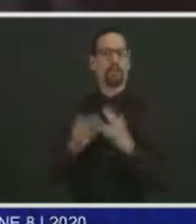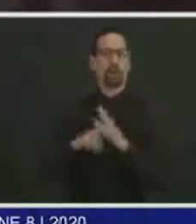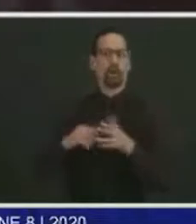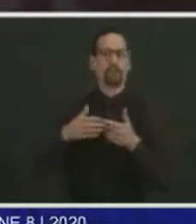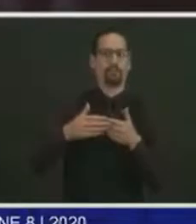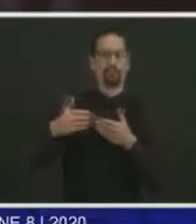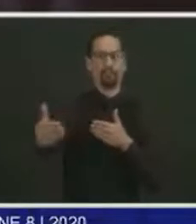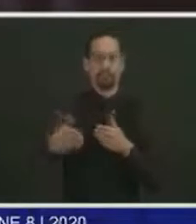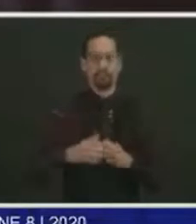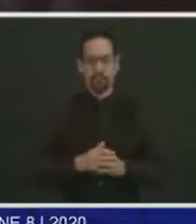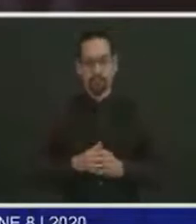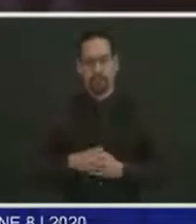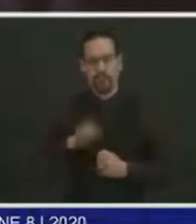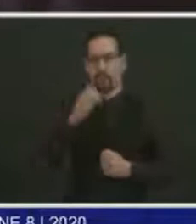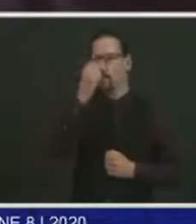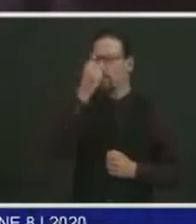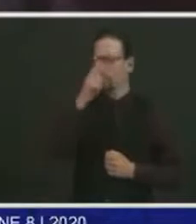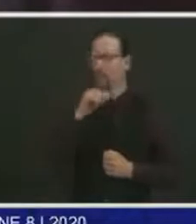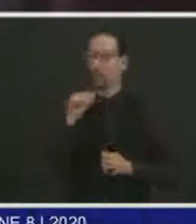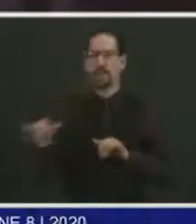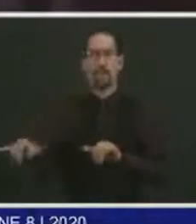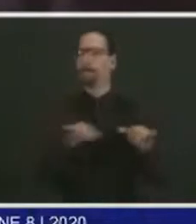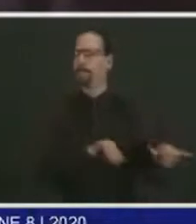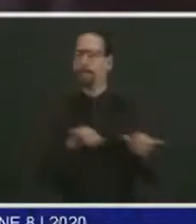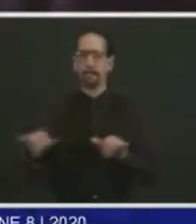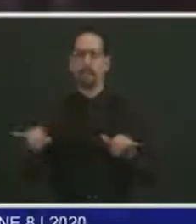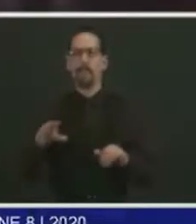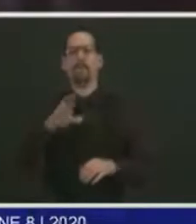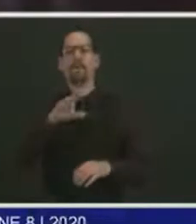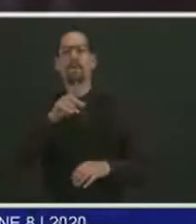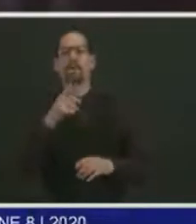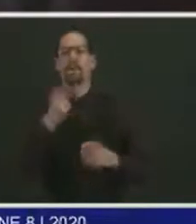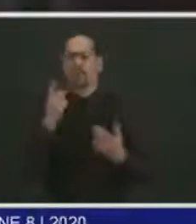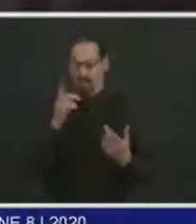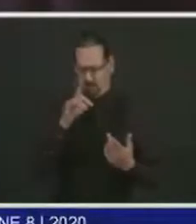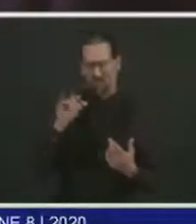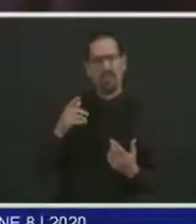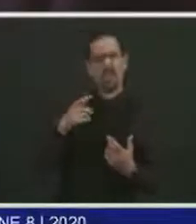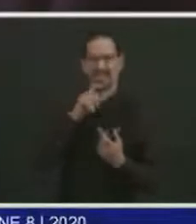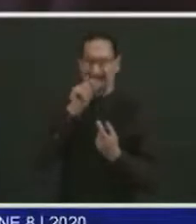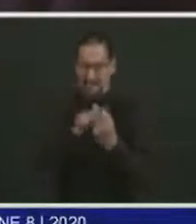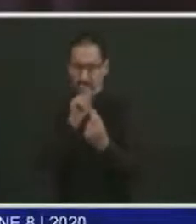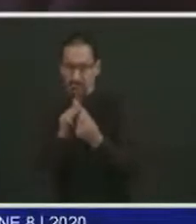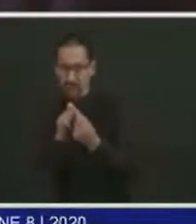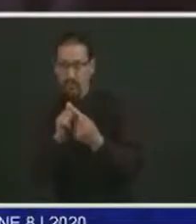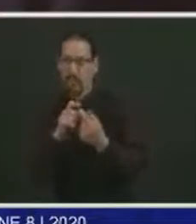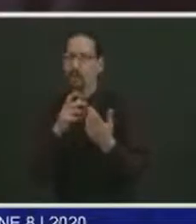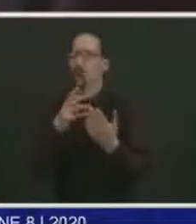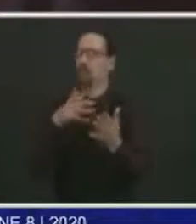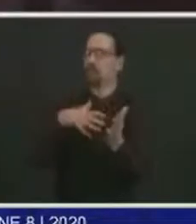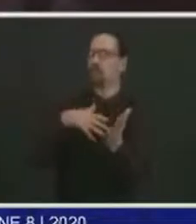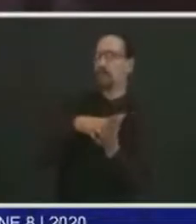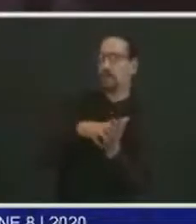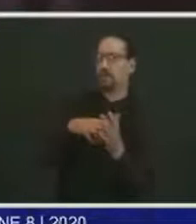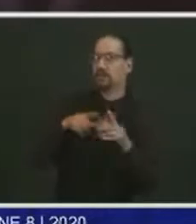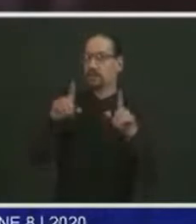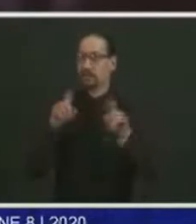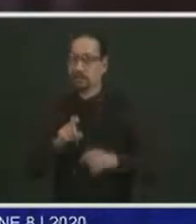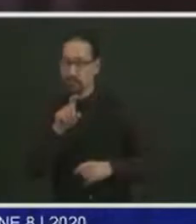That's true, but they are still somewhat accurate. And some information is better than no information. And we